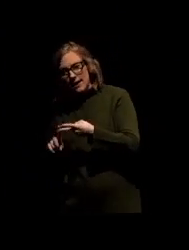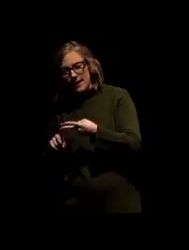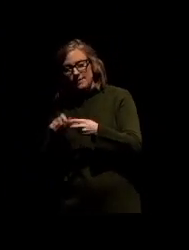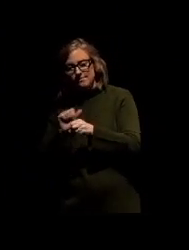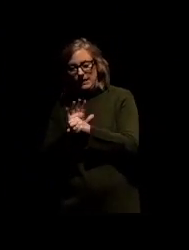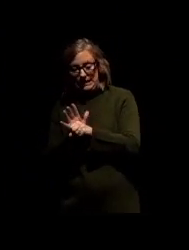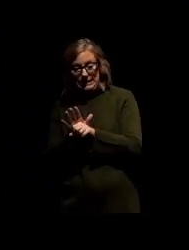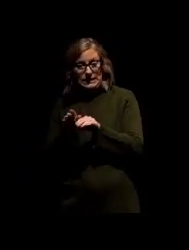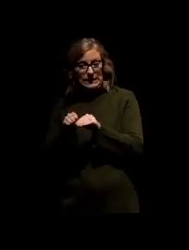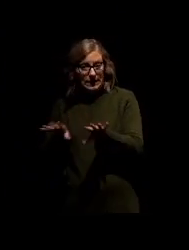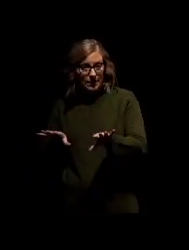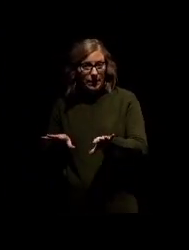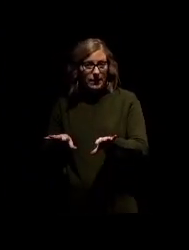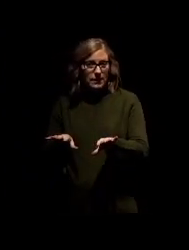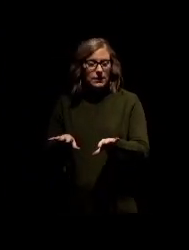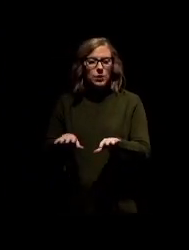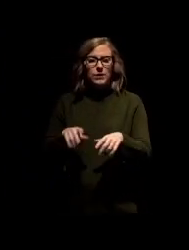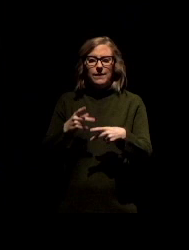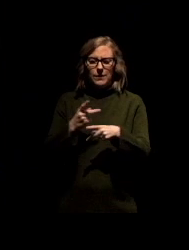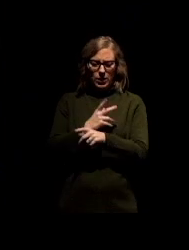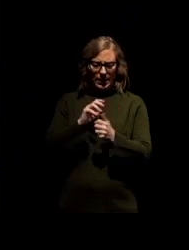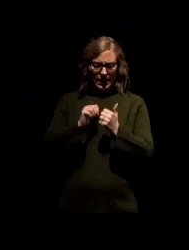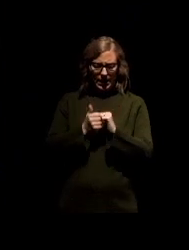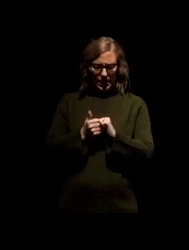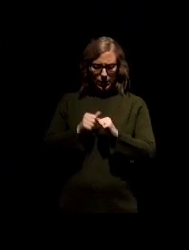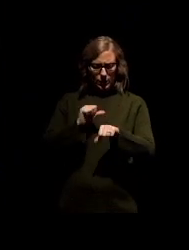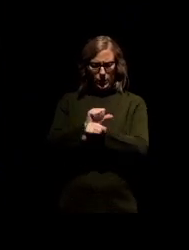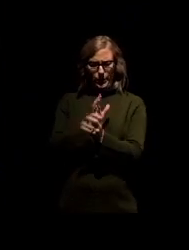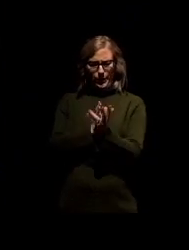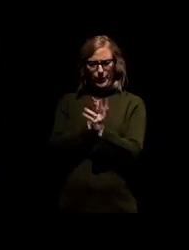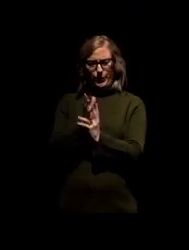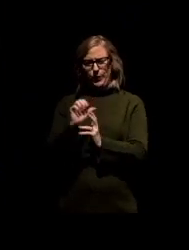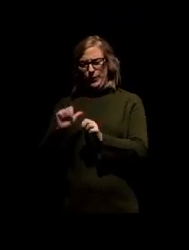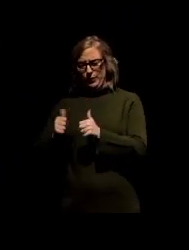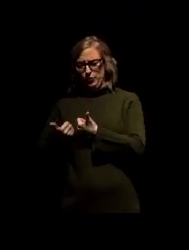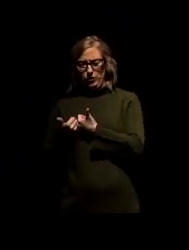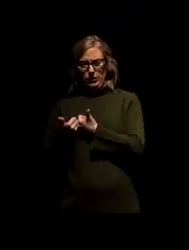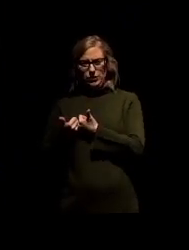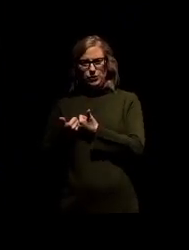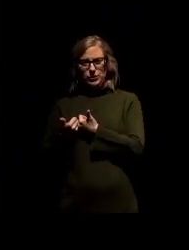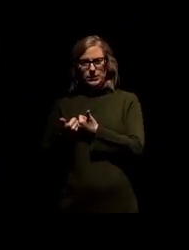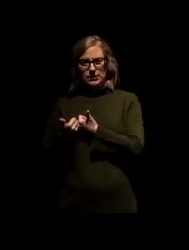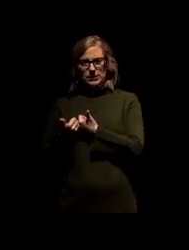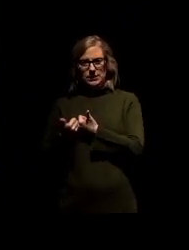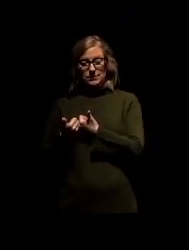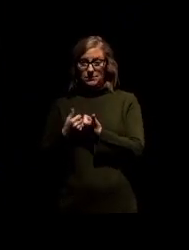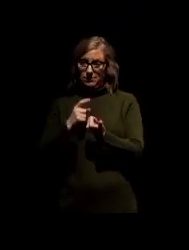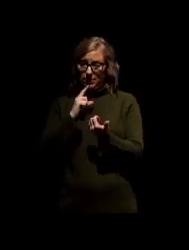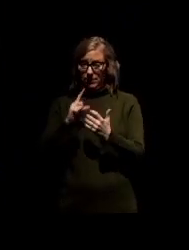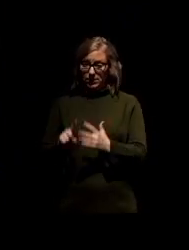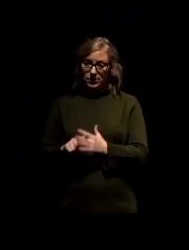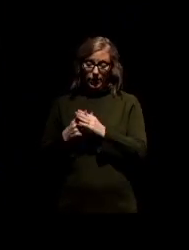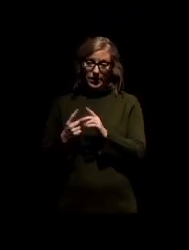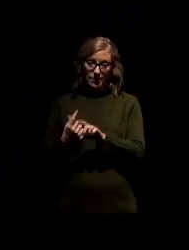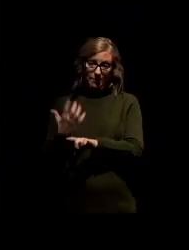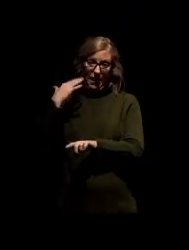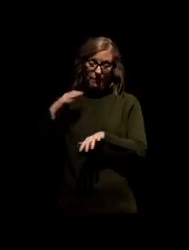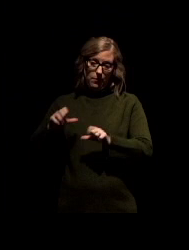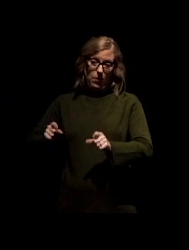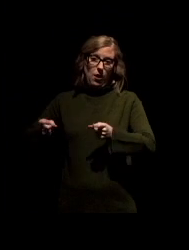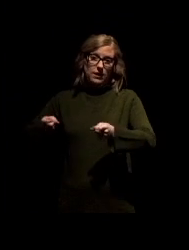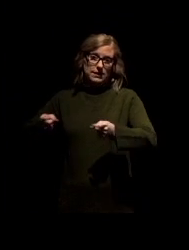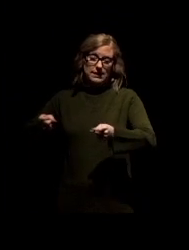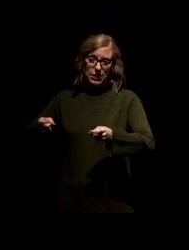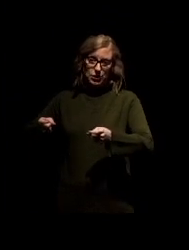worked through all kinds of other challenges practically since, if not actually since colonization, those